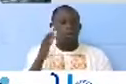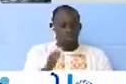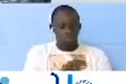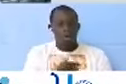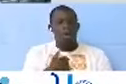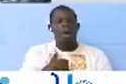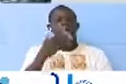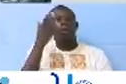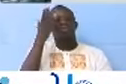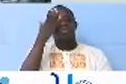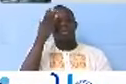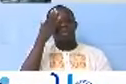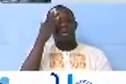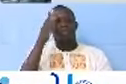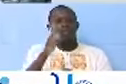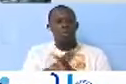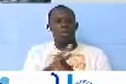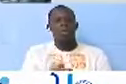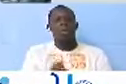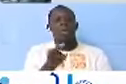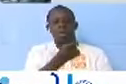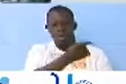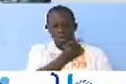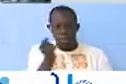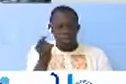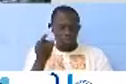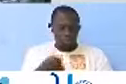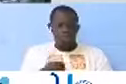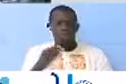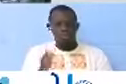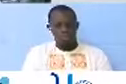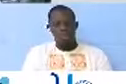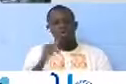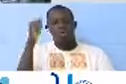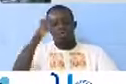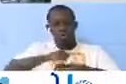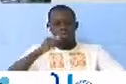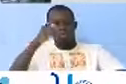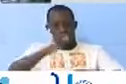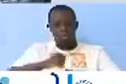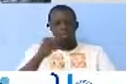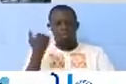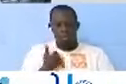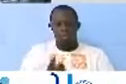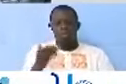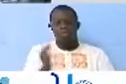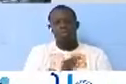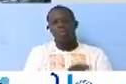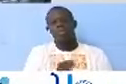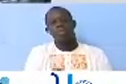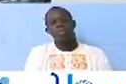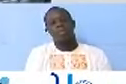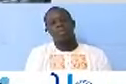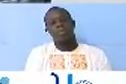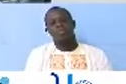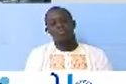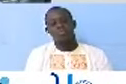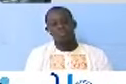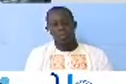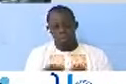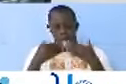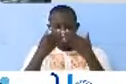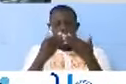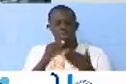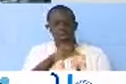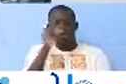that. Afanye nyale kwenye mwolibute. Behold, these were the people who were torturing people. So okono? So, can you give us those